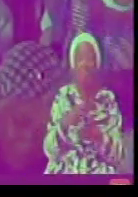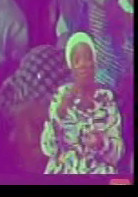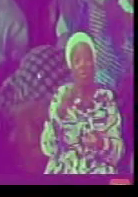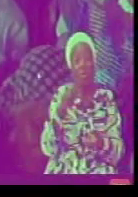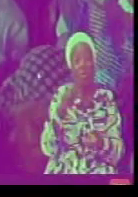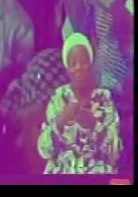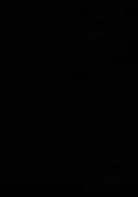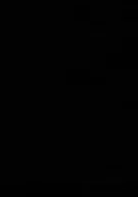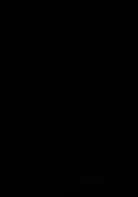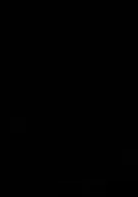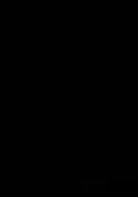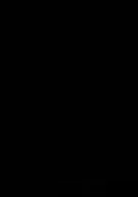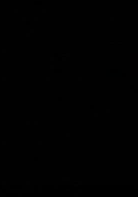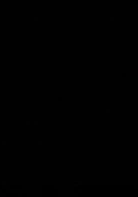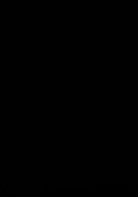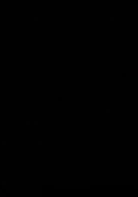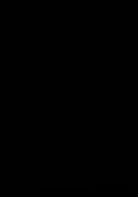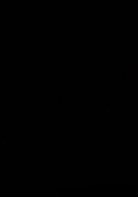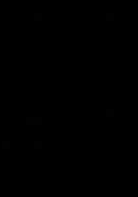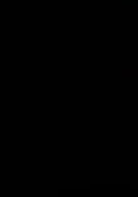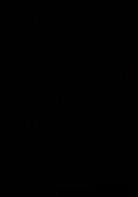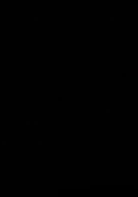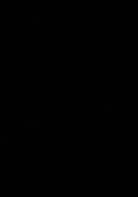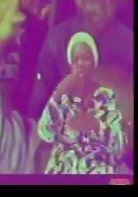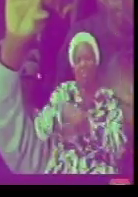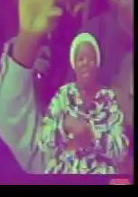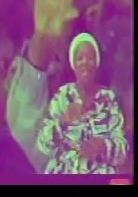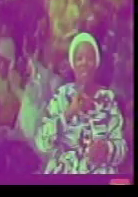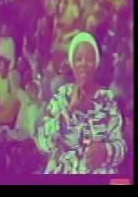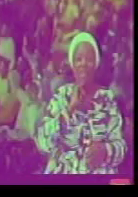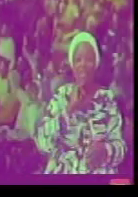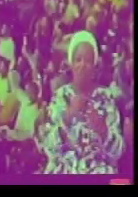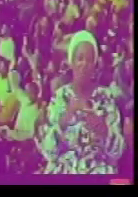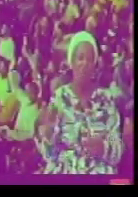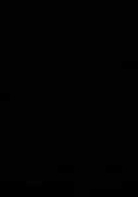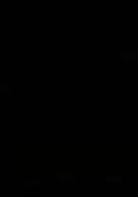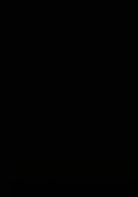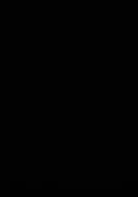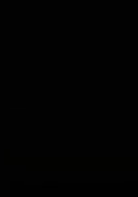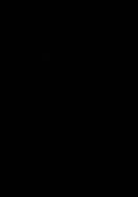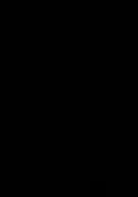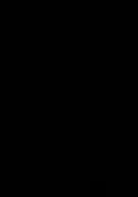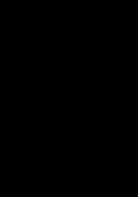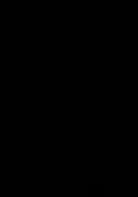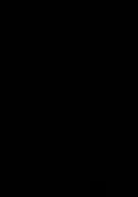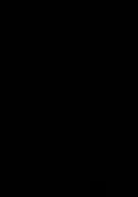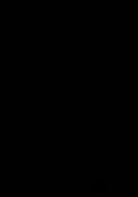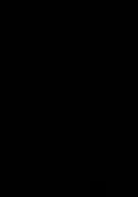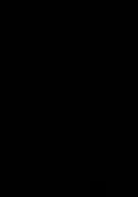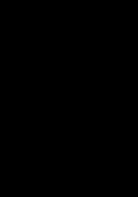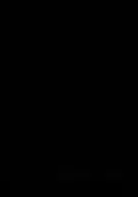freedom. It is, and all your divisions. Thing as you believe tonight.